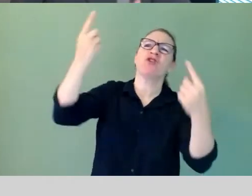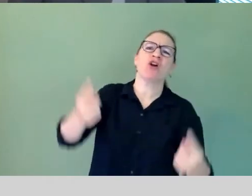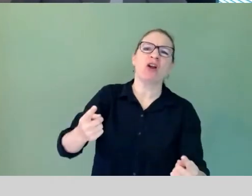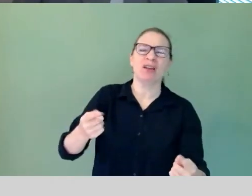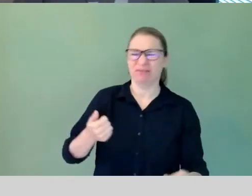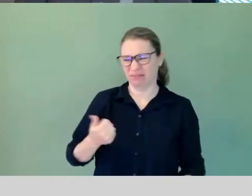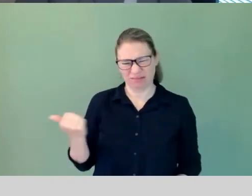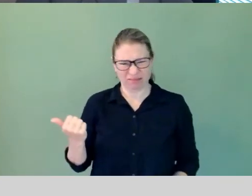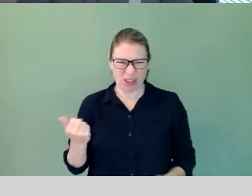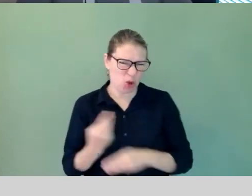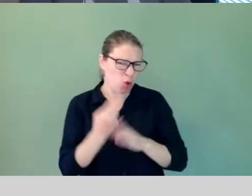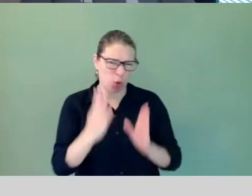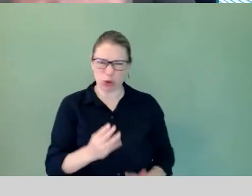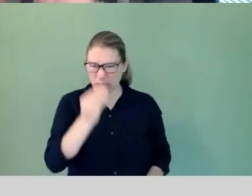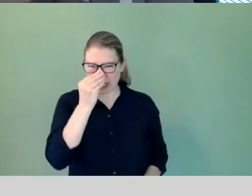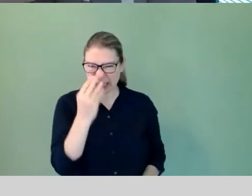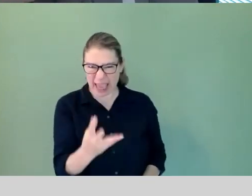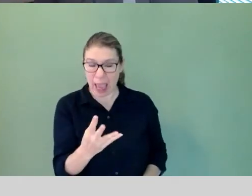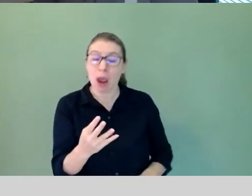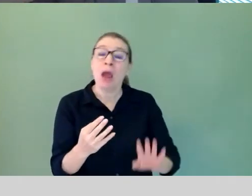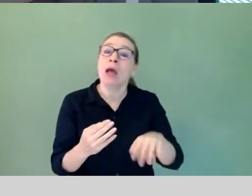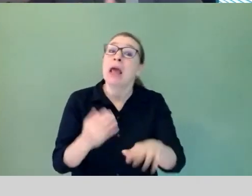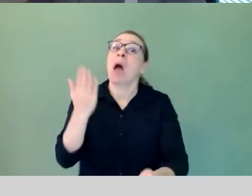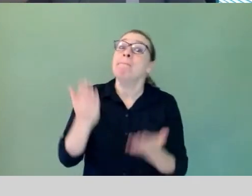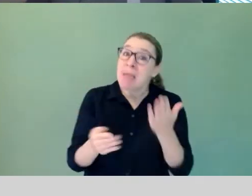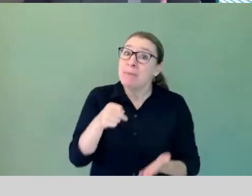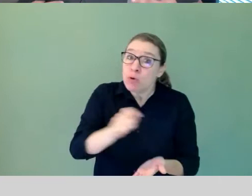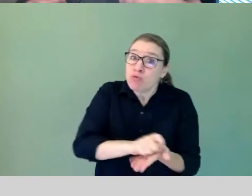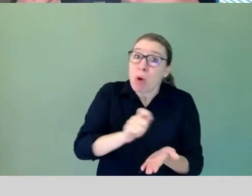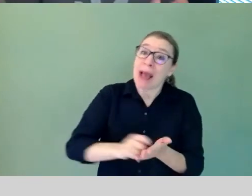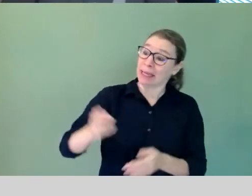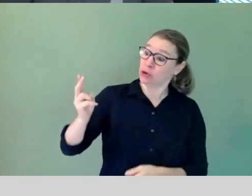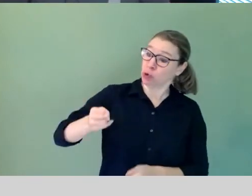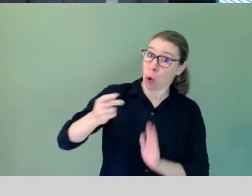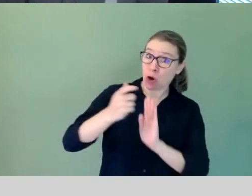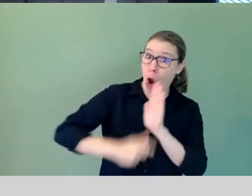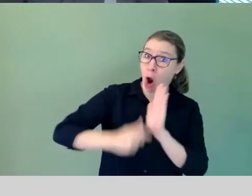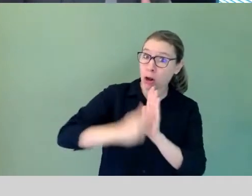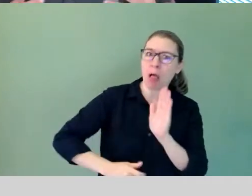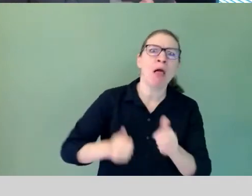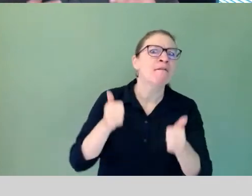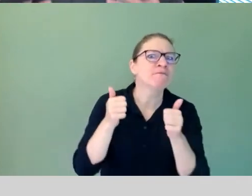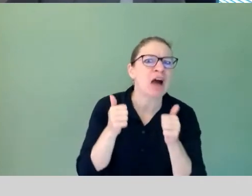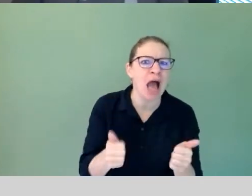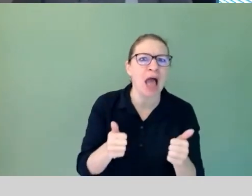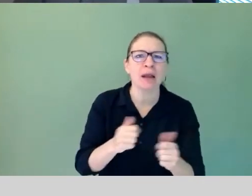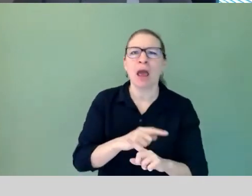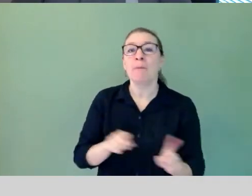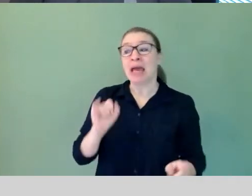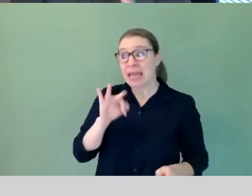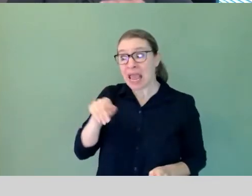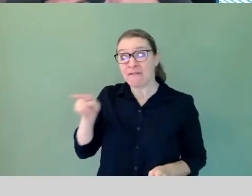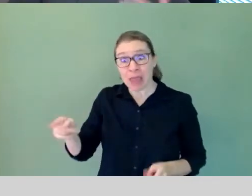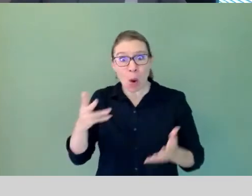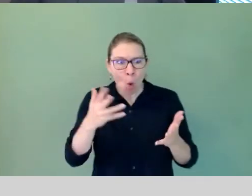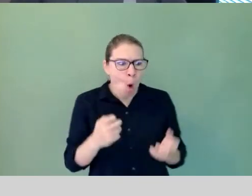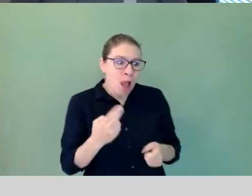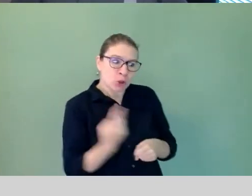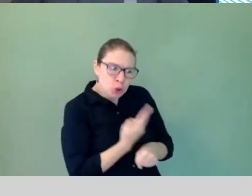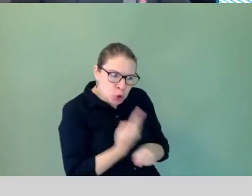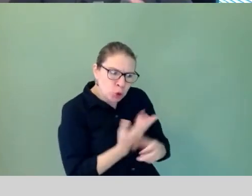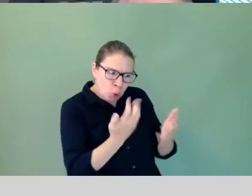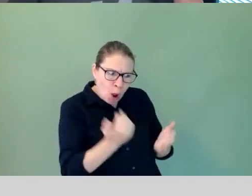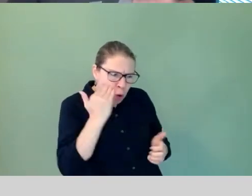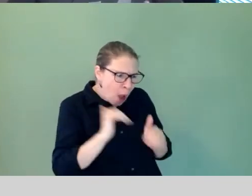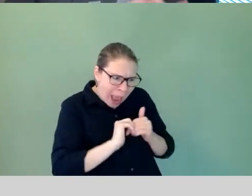that, unless, of course, this piece is meant to be a historical piece. But they're already at your tutorial. They're already using your stuff. They already know how great